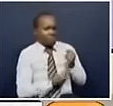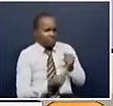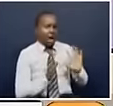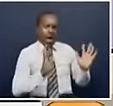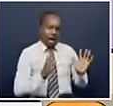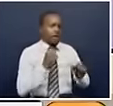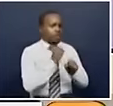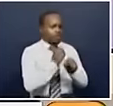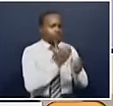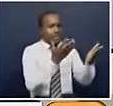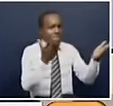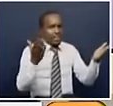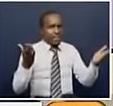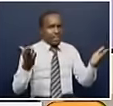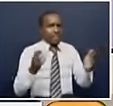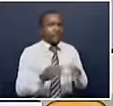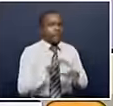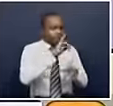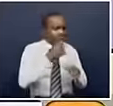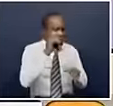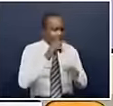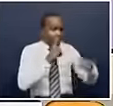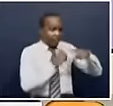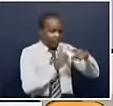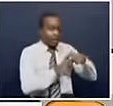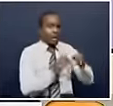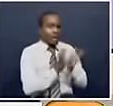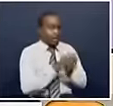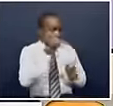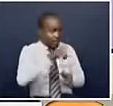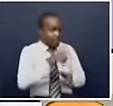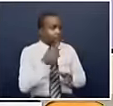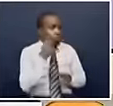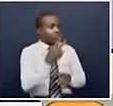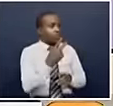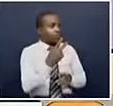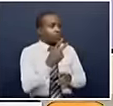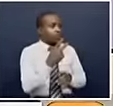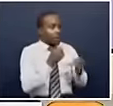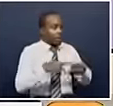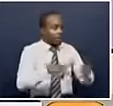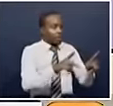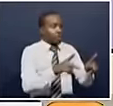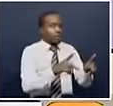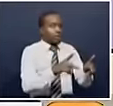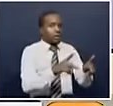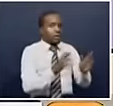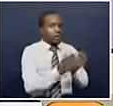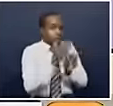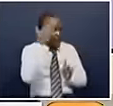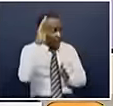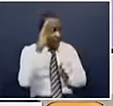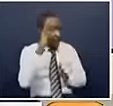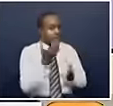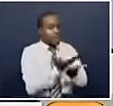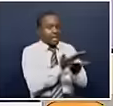there. They just need to be positive, and they need to look at the opportunities and realize that